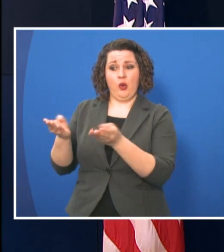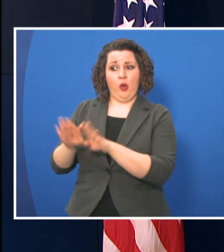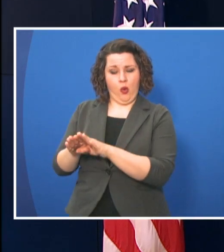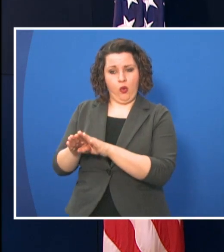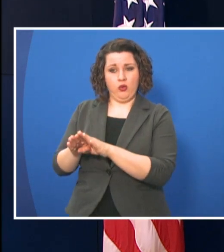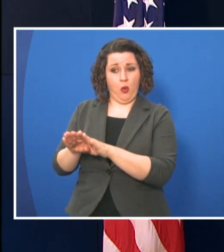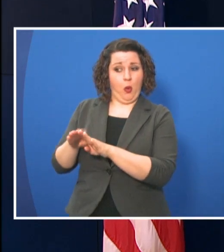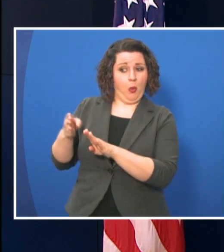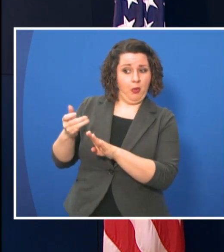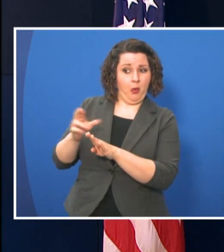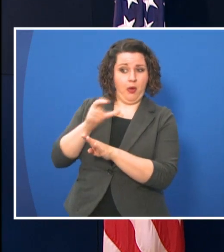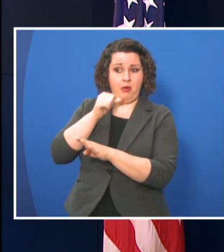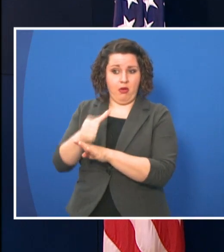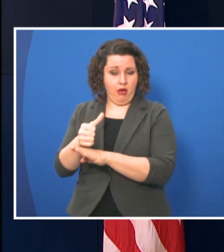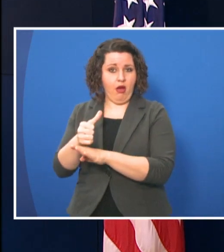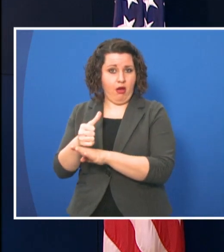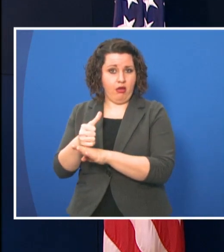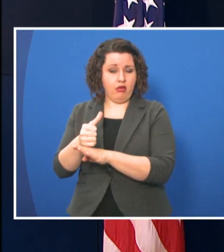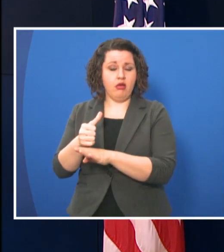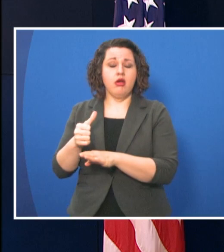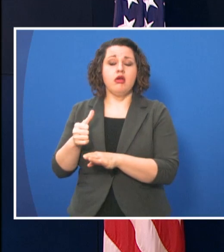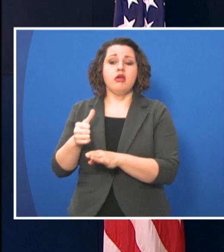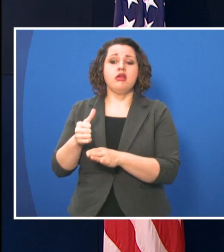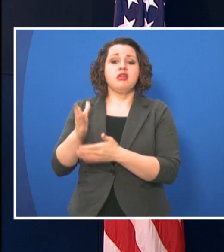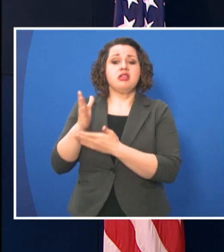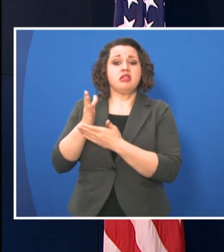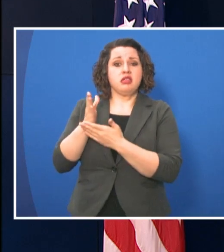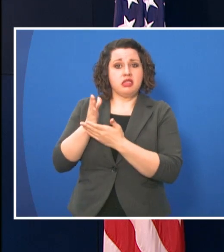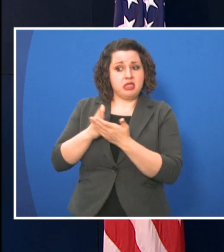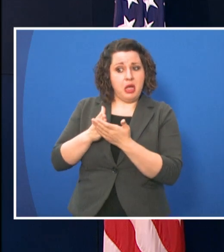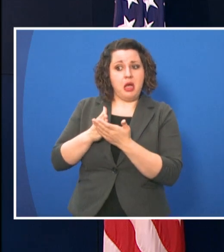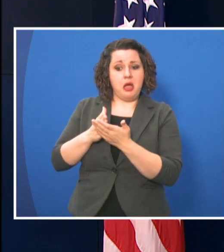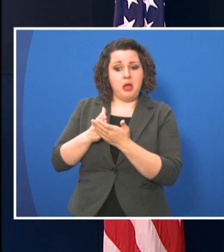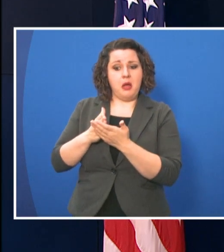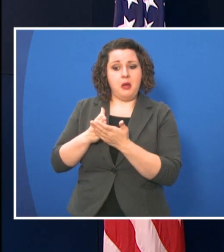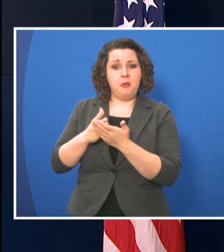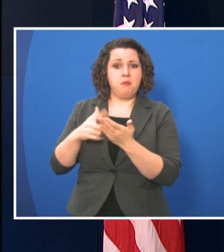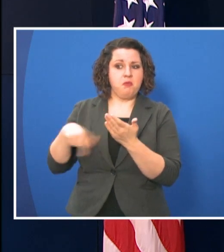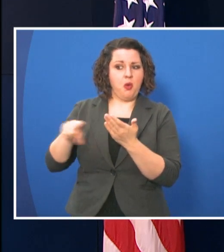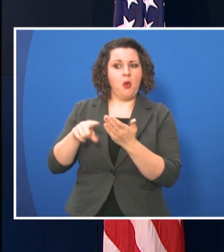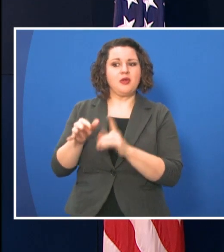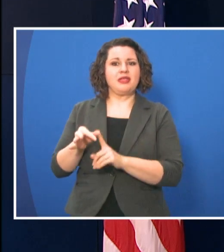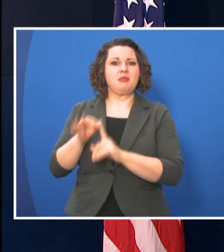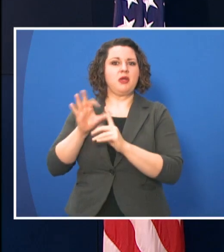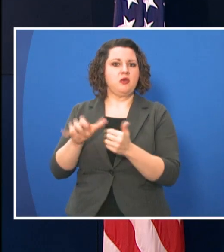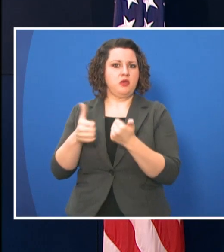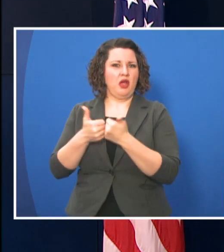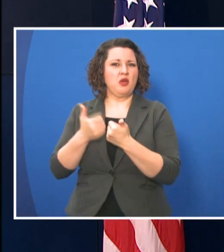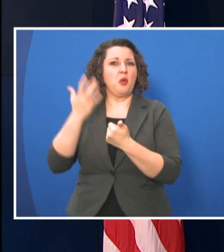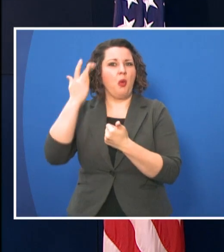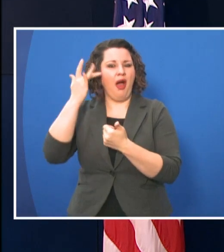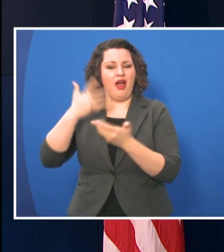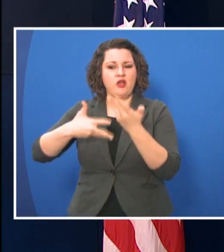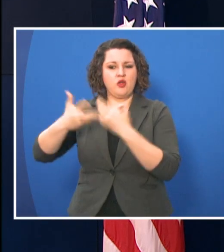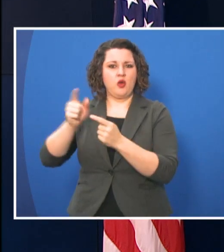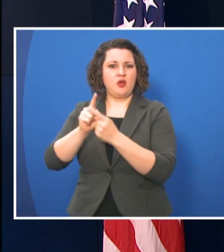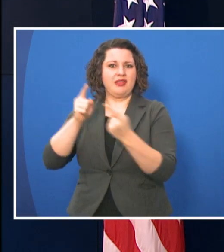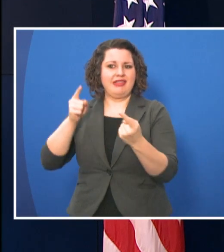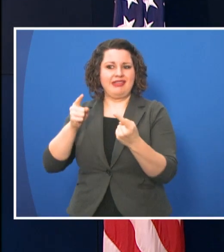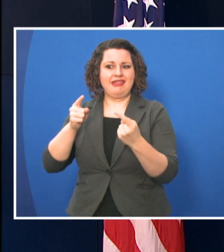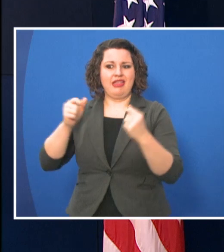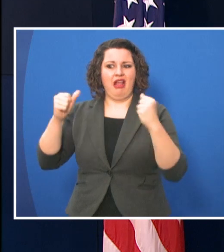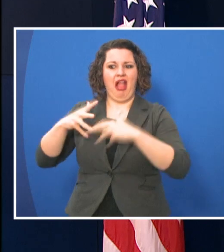your emergency proclamation. Some of those appear to pose special challenges for social distancing and crowd